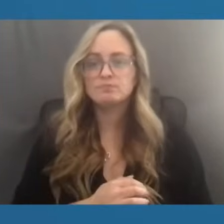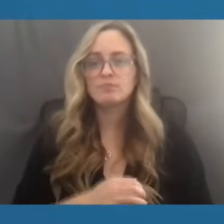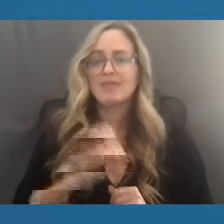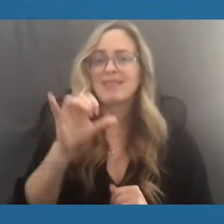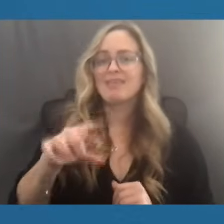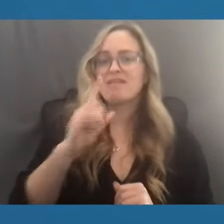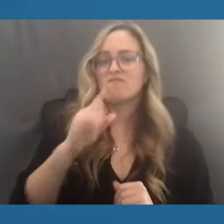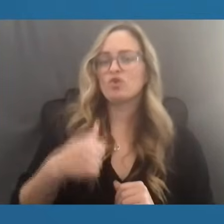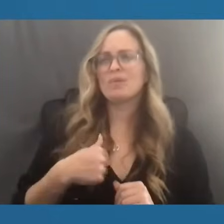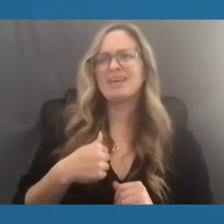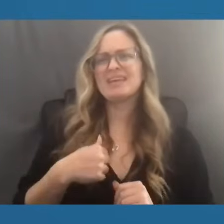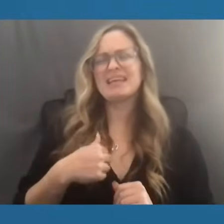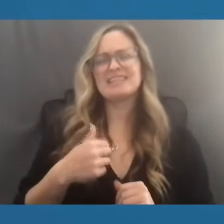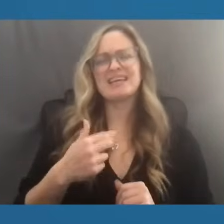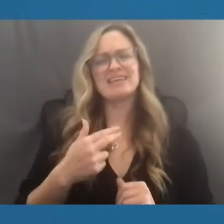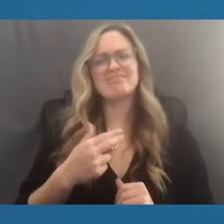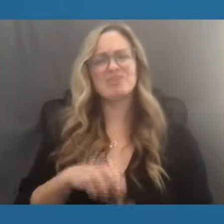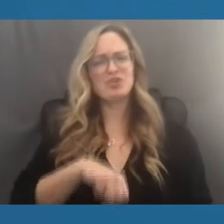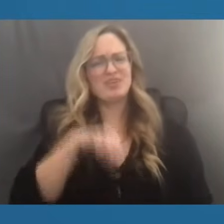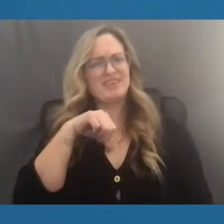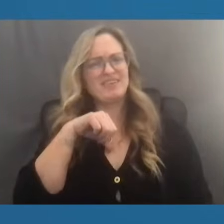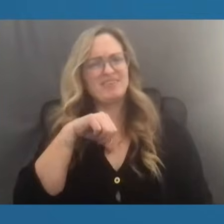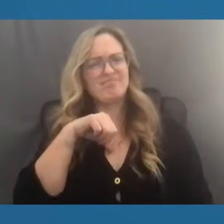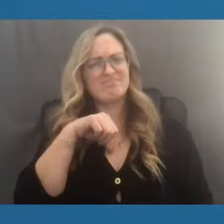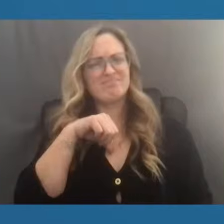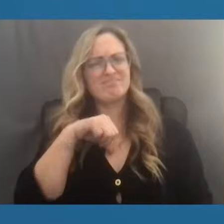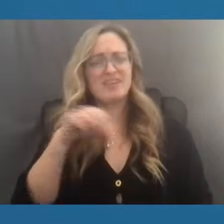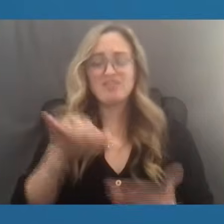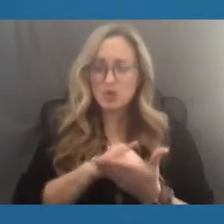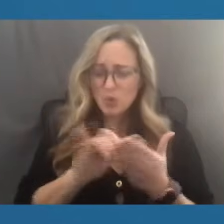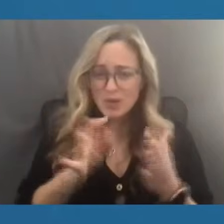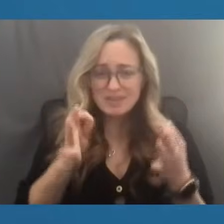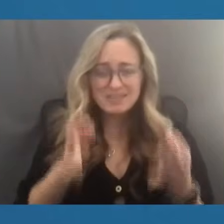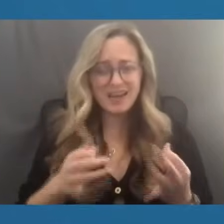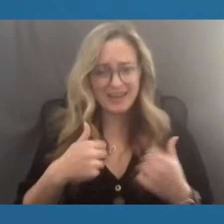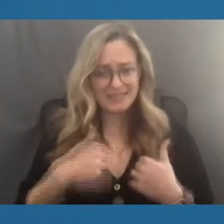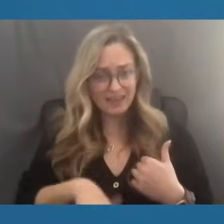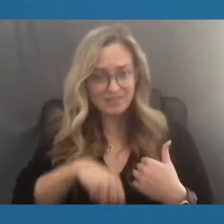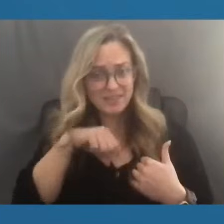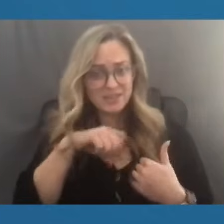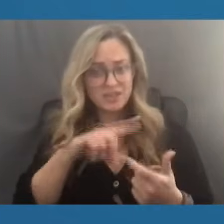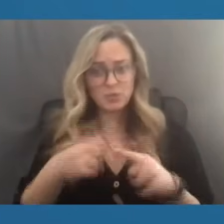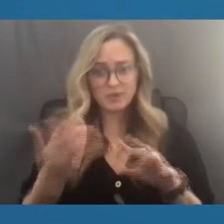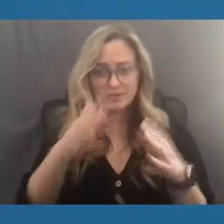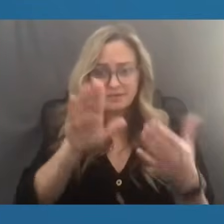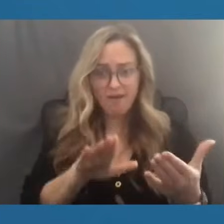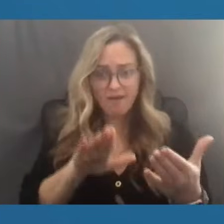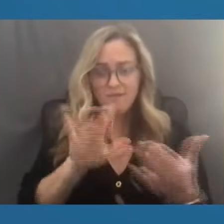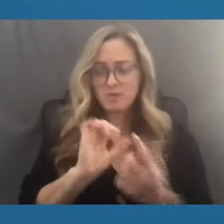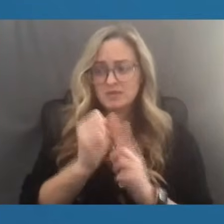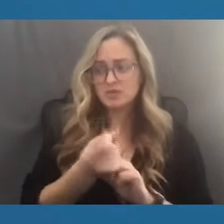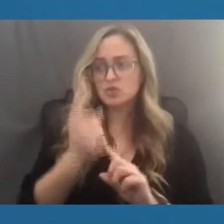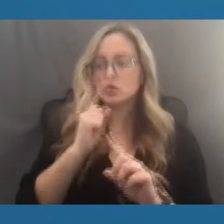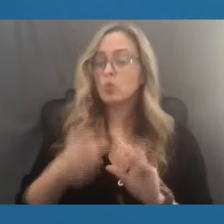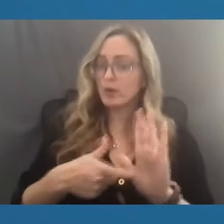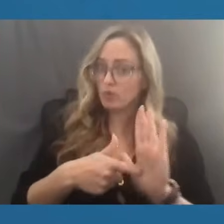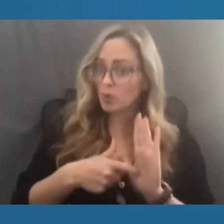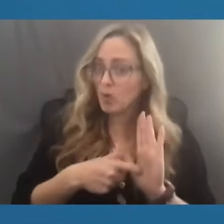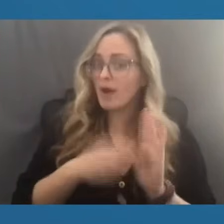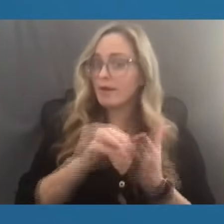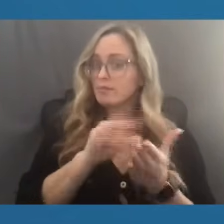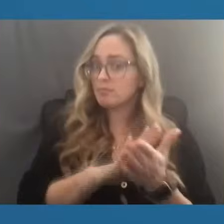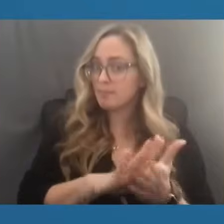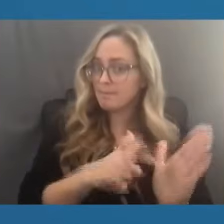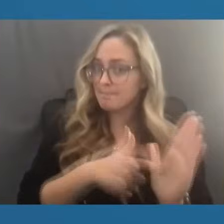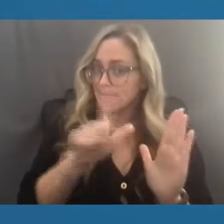what dignity is all about. And if a New Yorker chooses to have that under the circumstances we pre-designated,